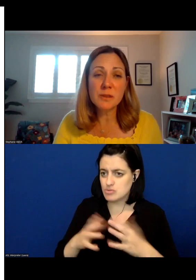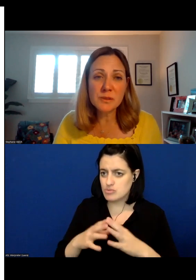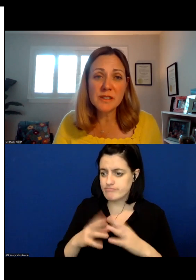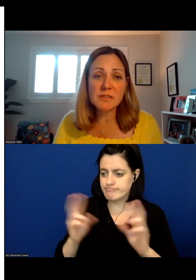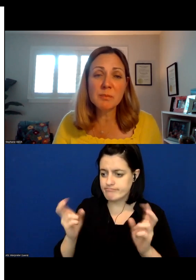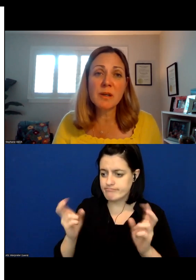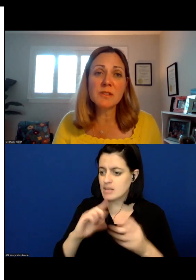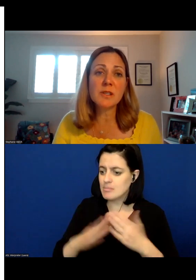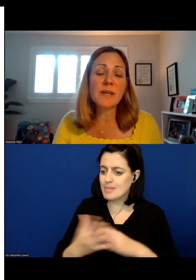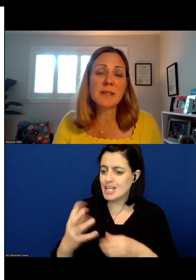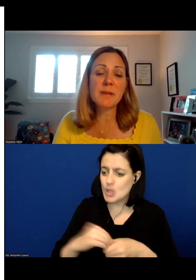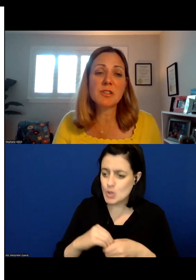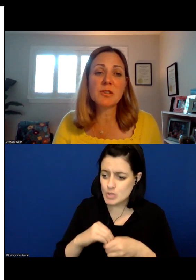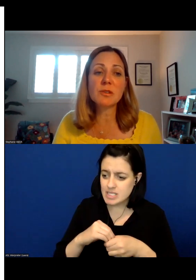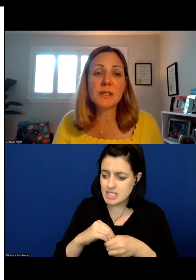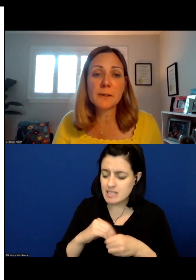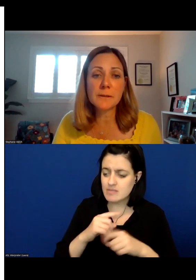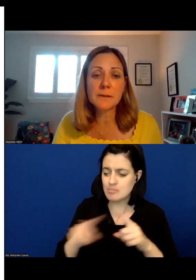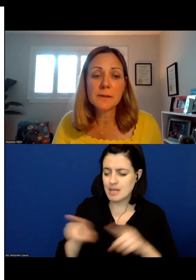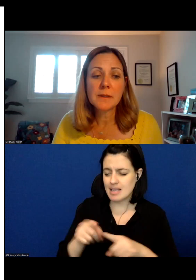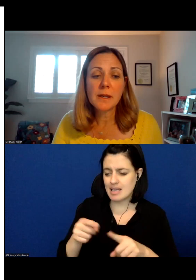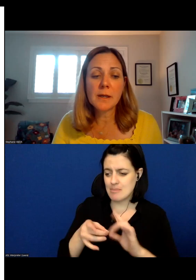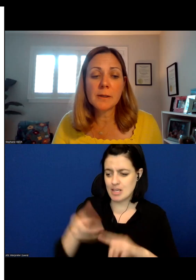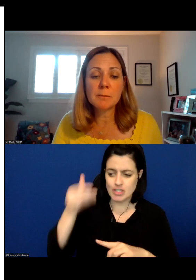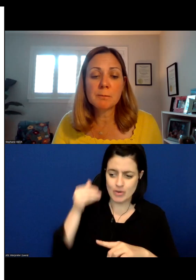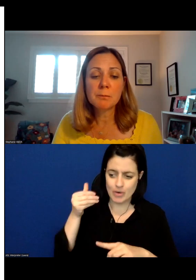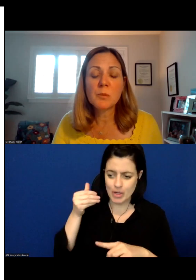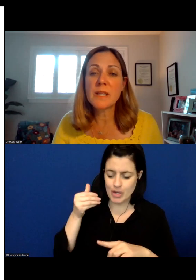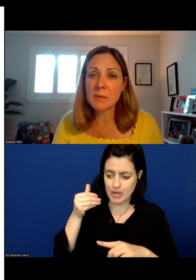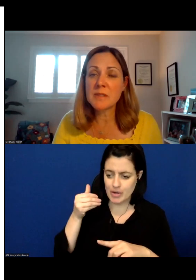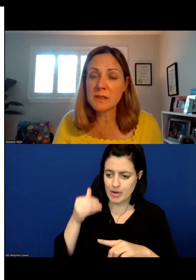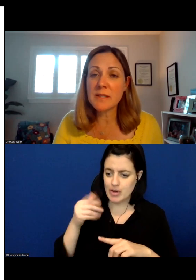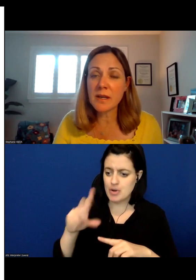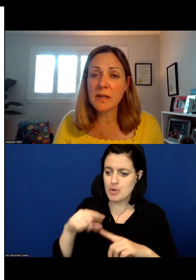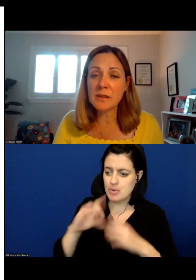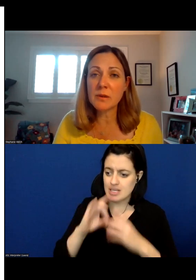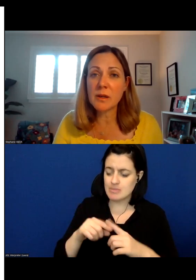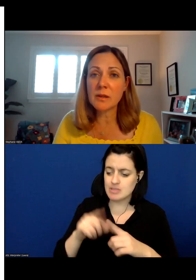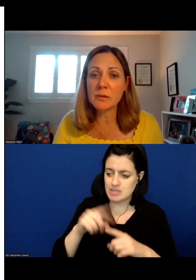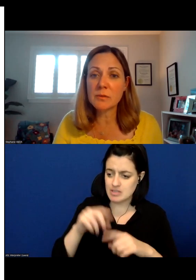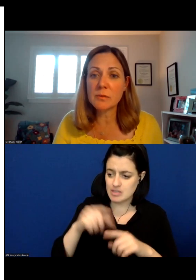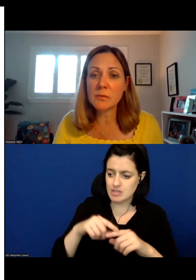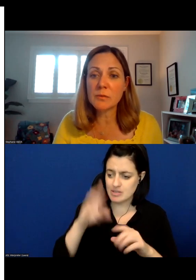be inclusive, but also, as I mentioned earlier, when it comes to psychotic,